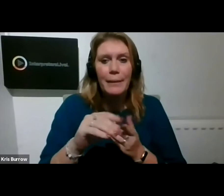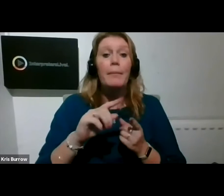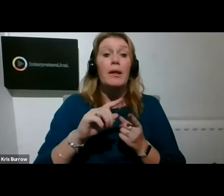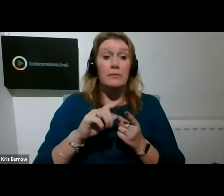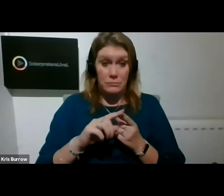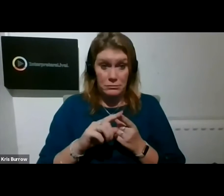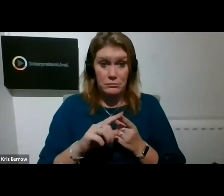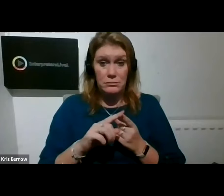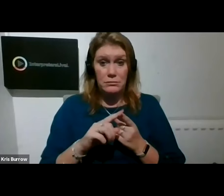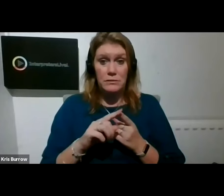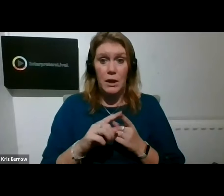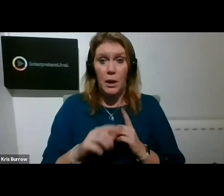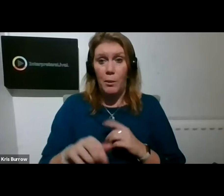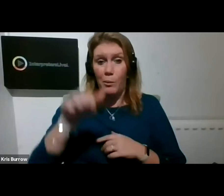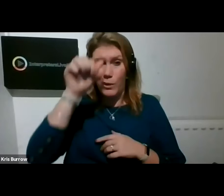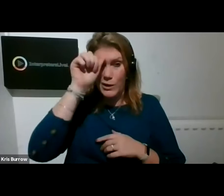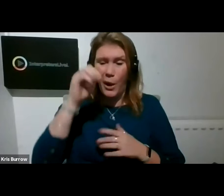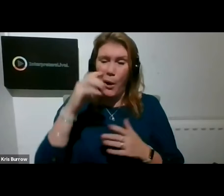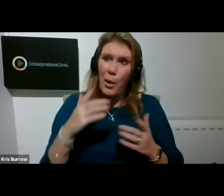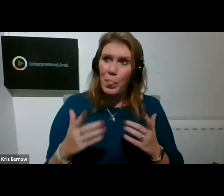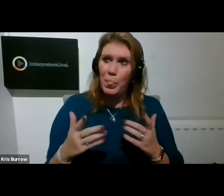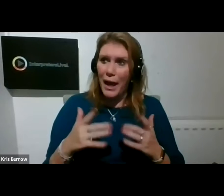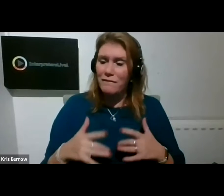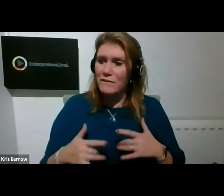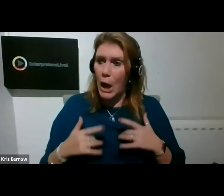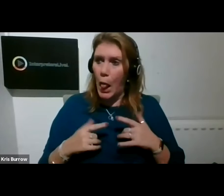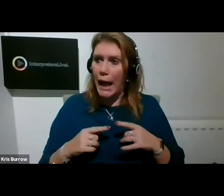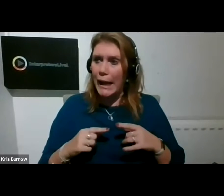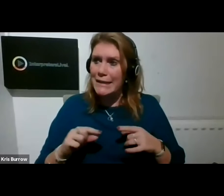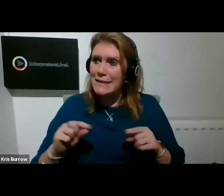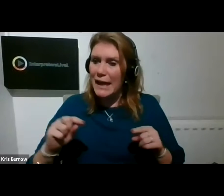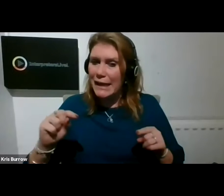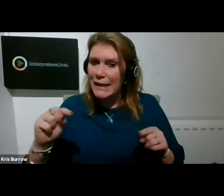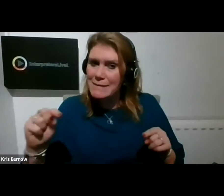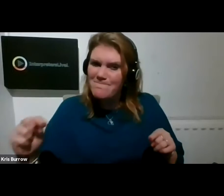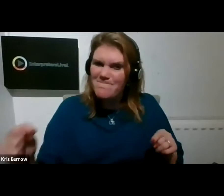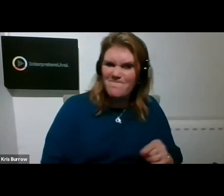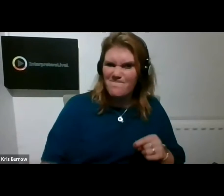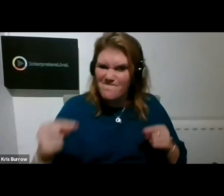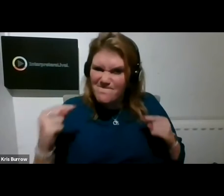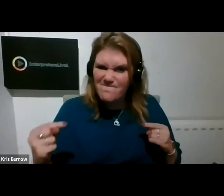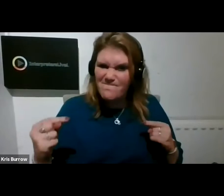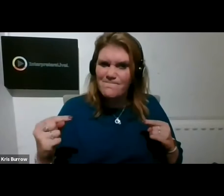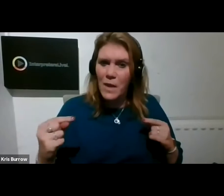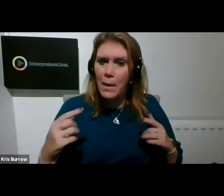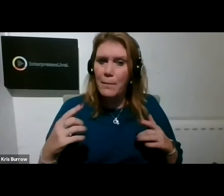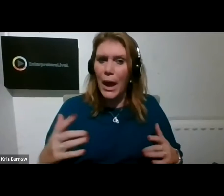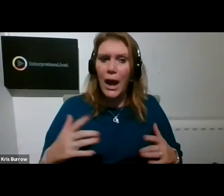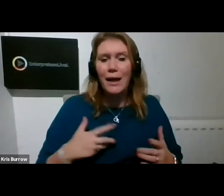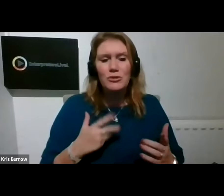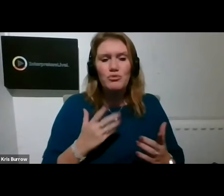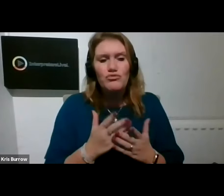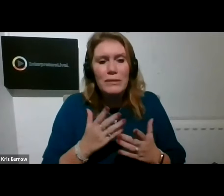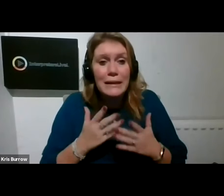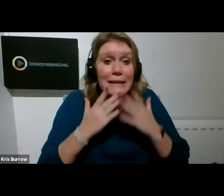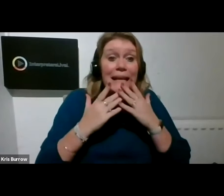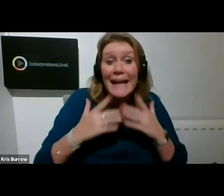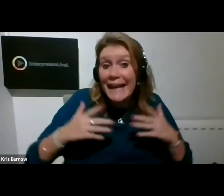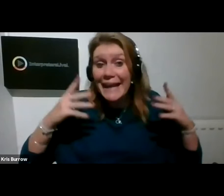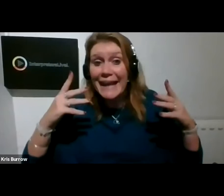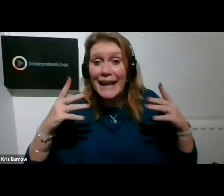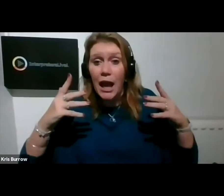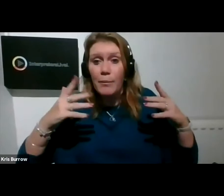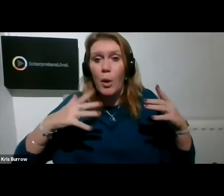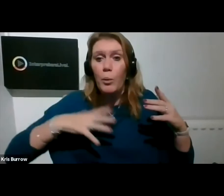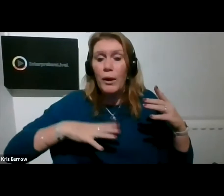but we know that that's not a really cheery thing. We also wanted to include um, other